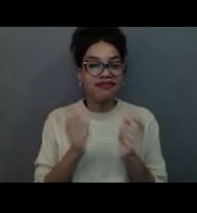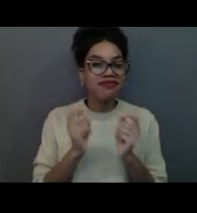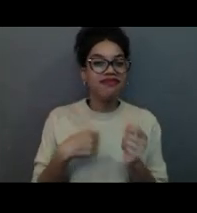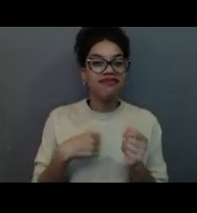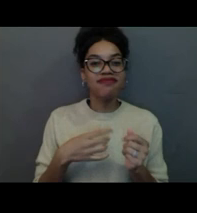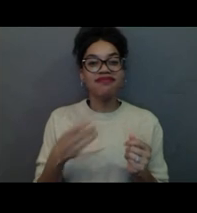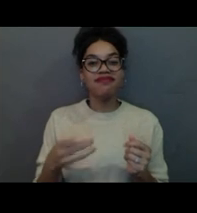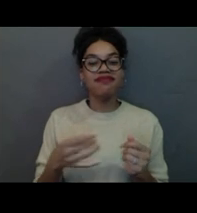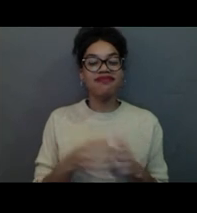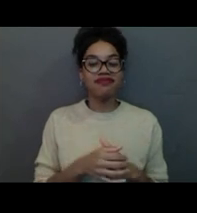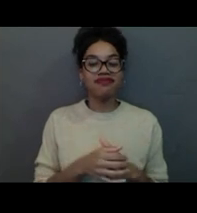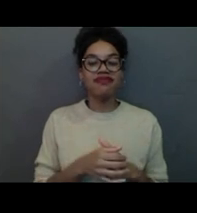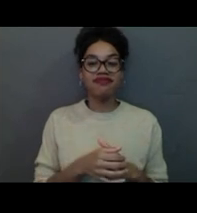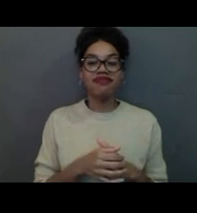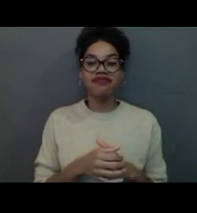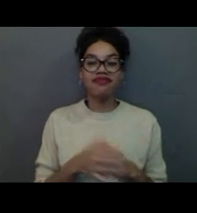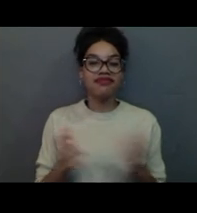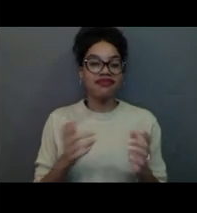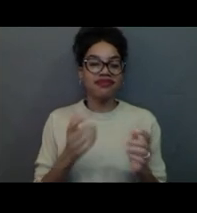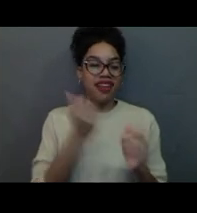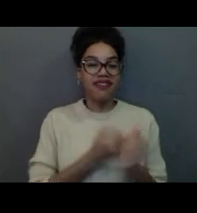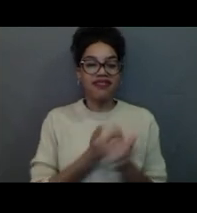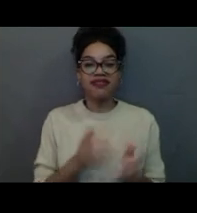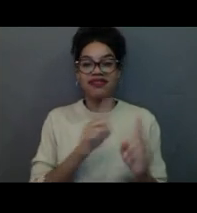at, it's different.